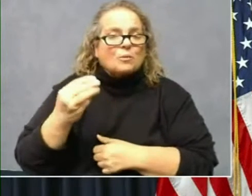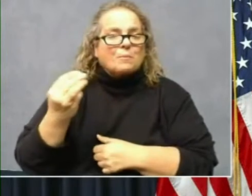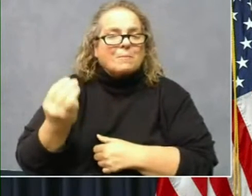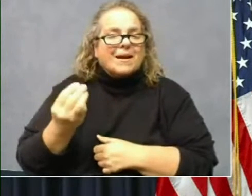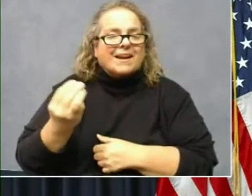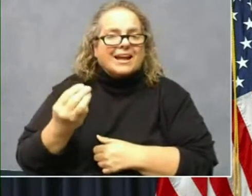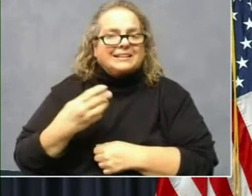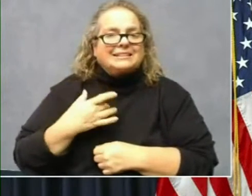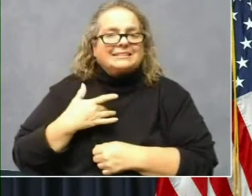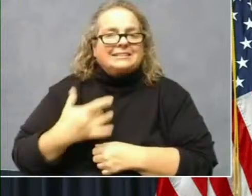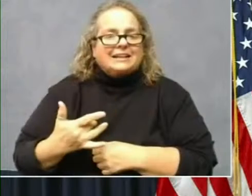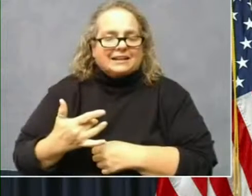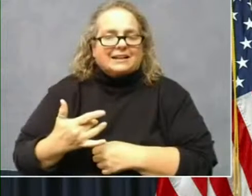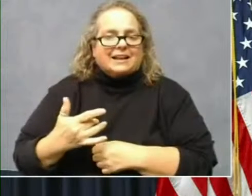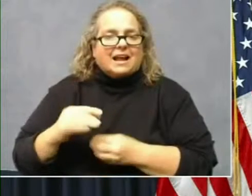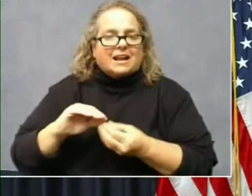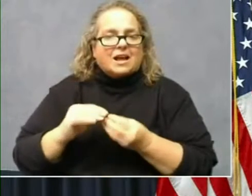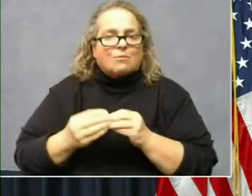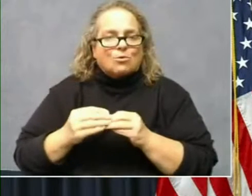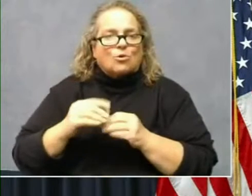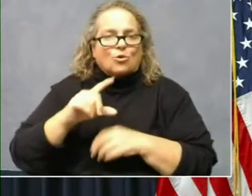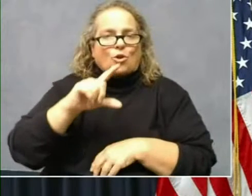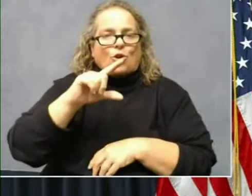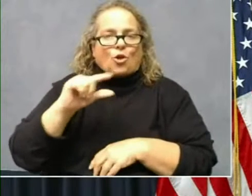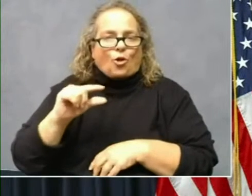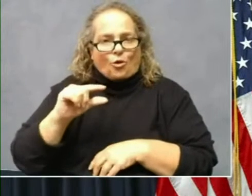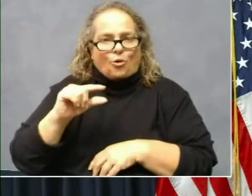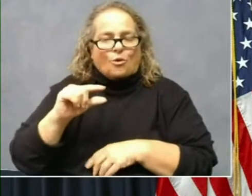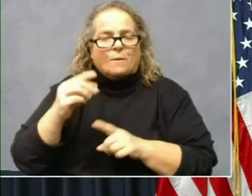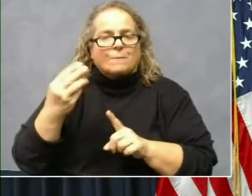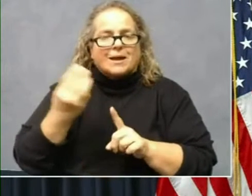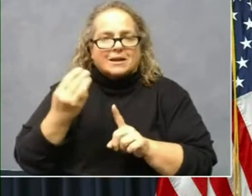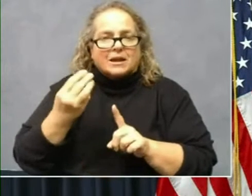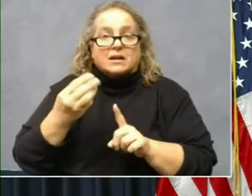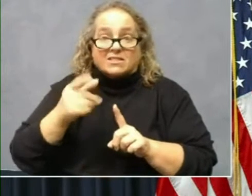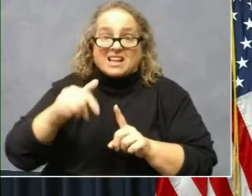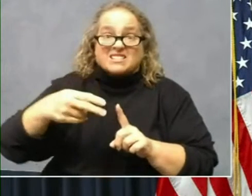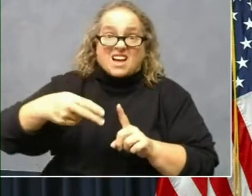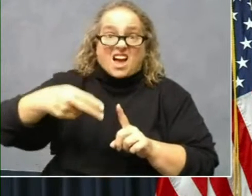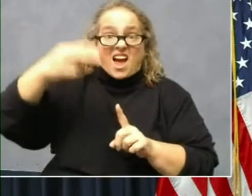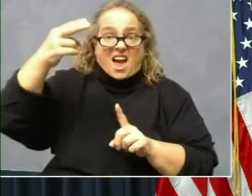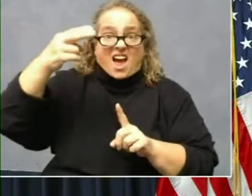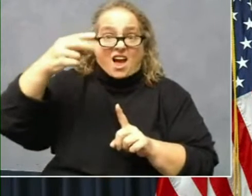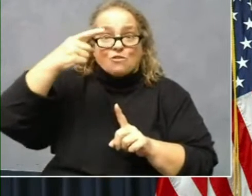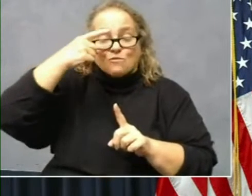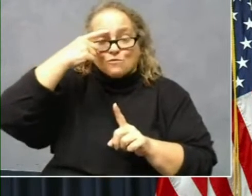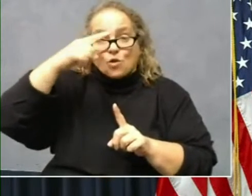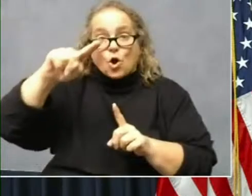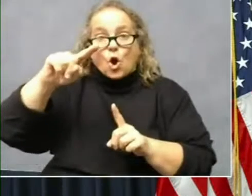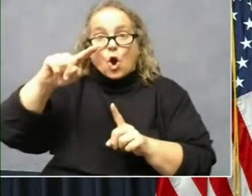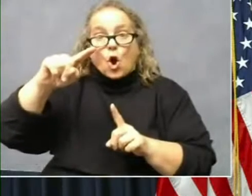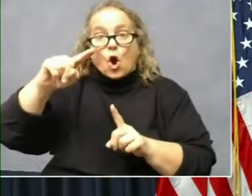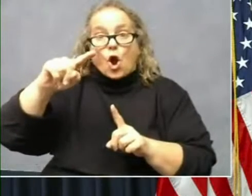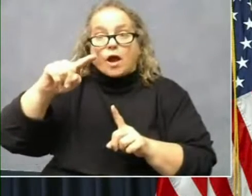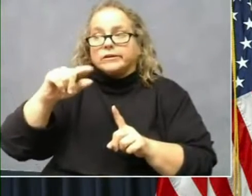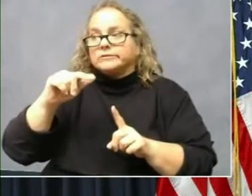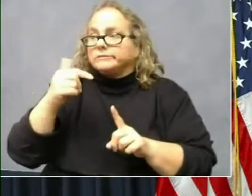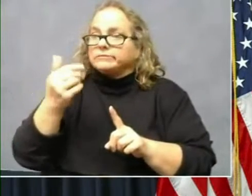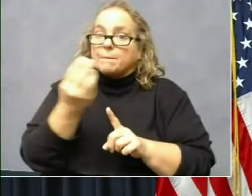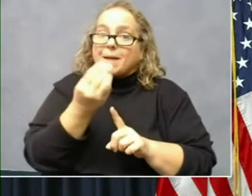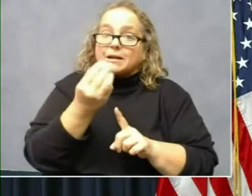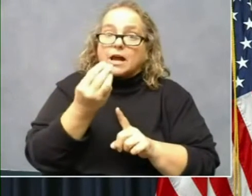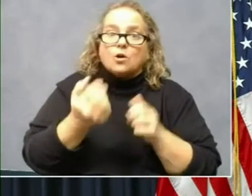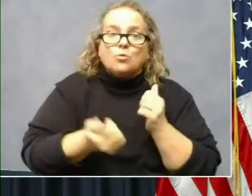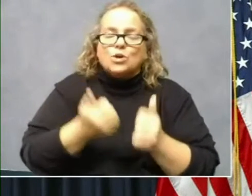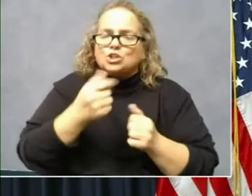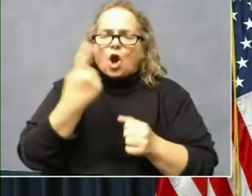days. And this is a lot of cases for the day of the week that's supposed to be the lowest